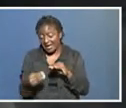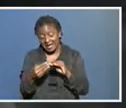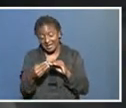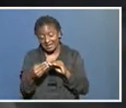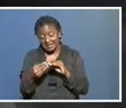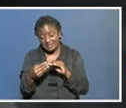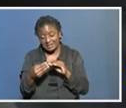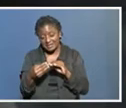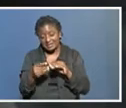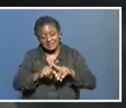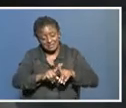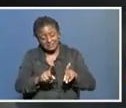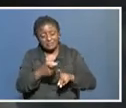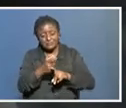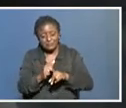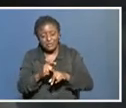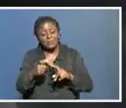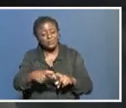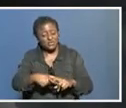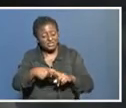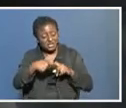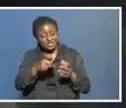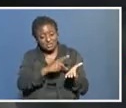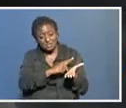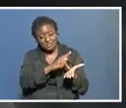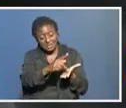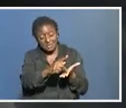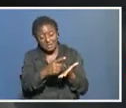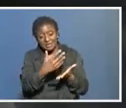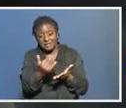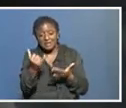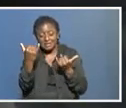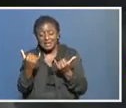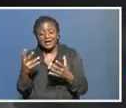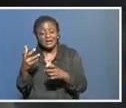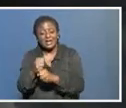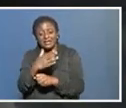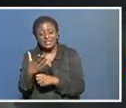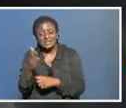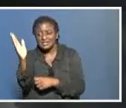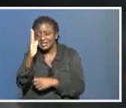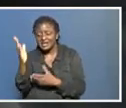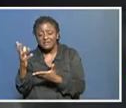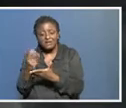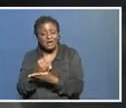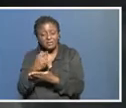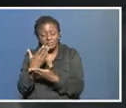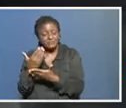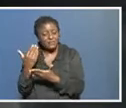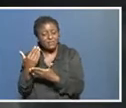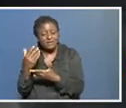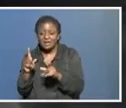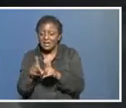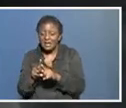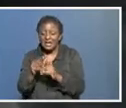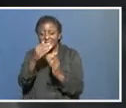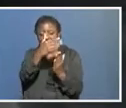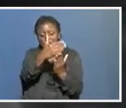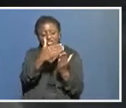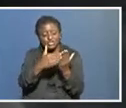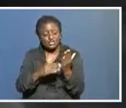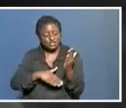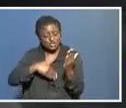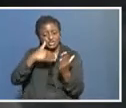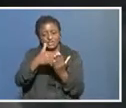from the retention bonus, they're also now getting things that they never received before, such as shift differentials. People